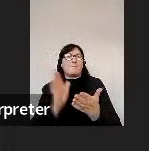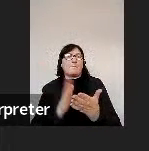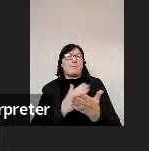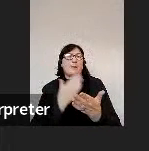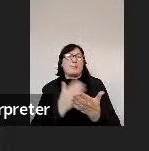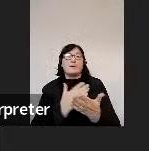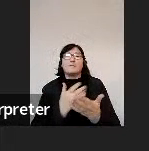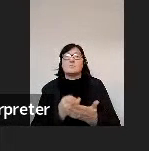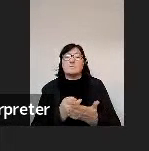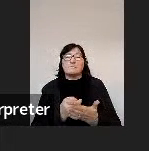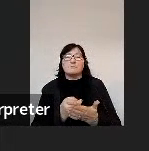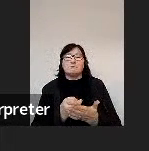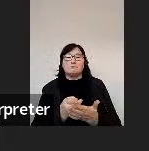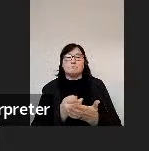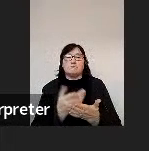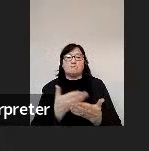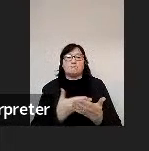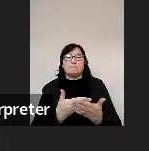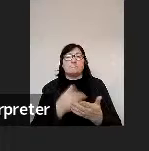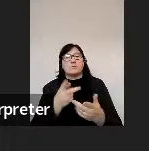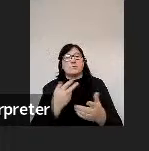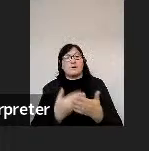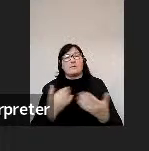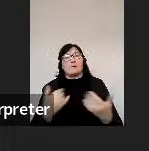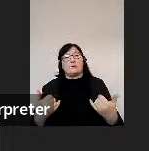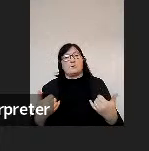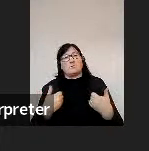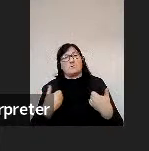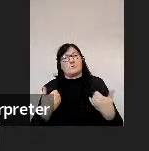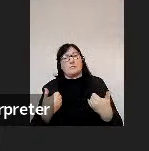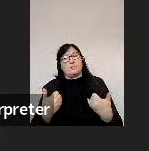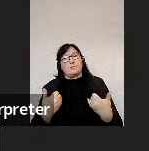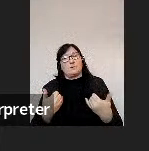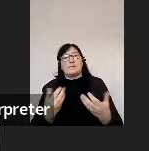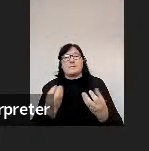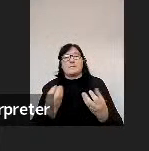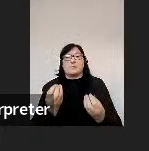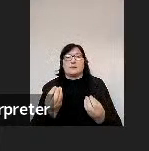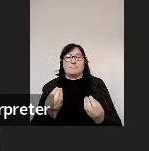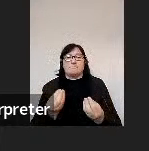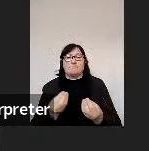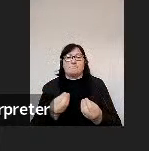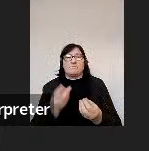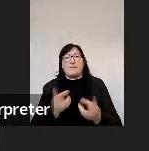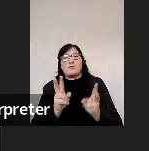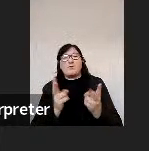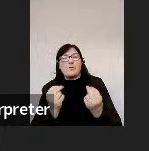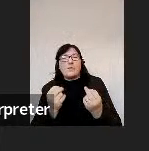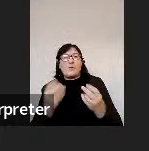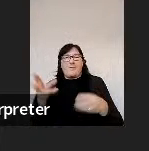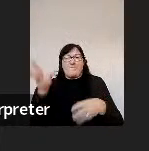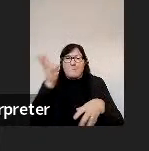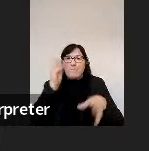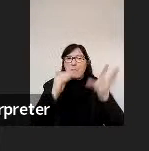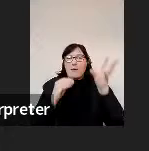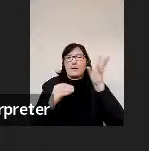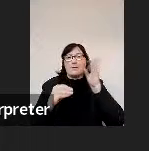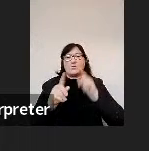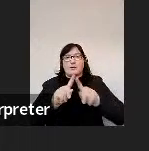also enjoy some of the latest and new information regarding the RLA